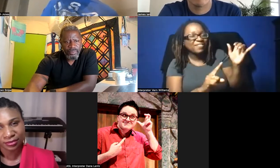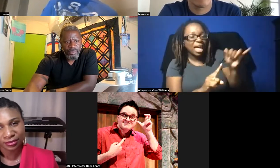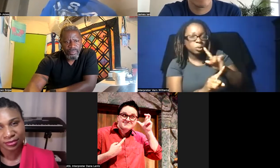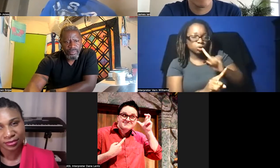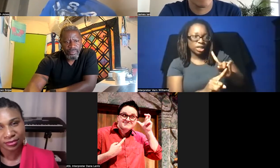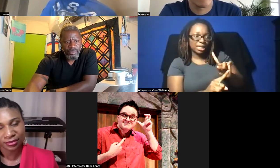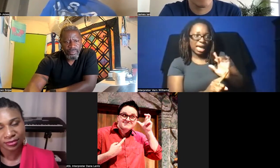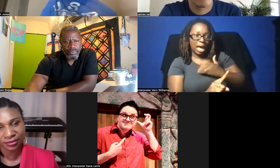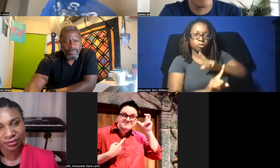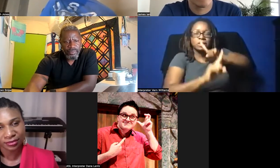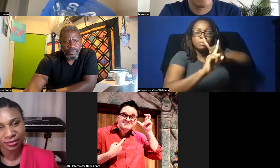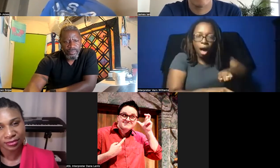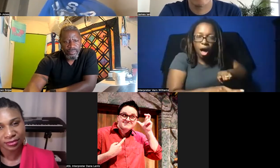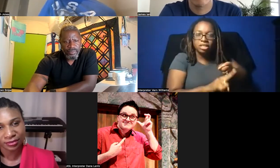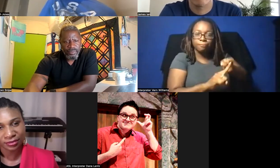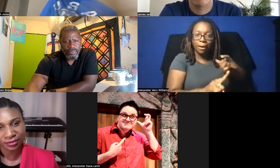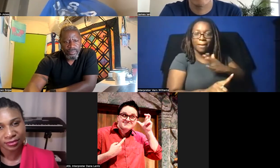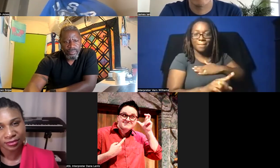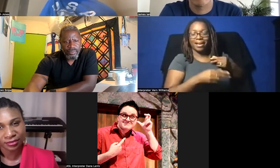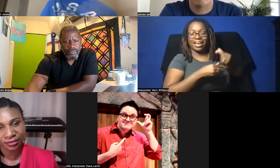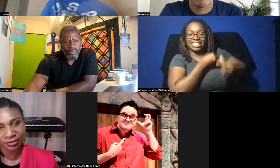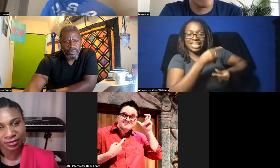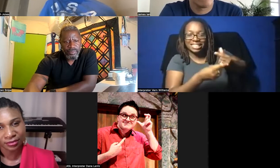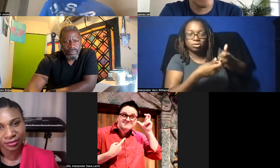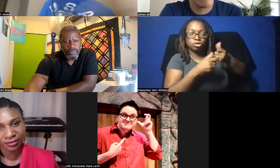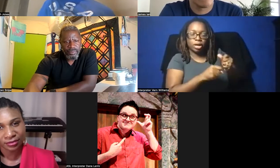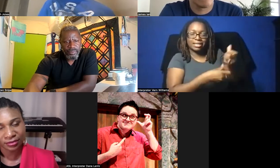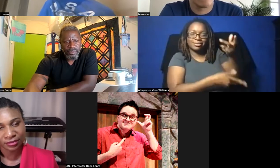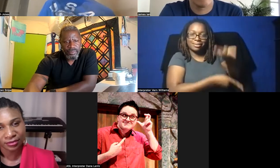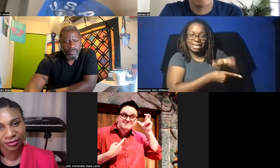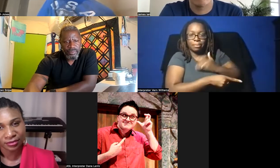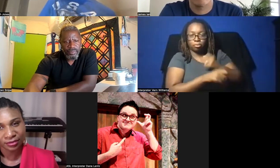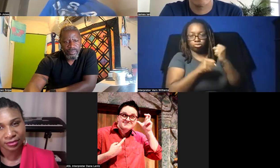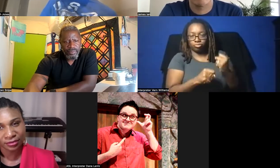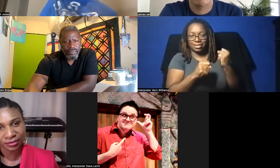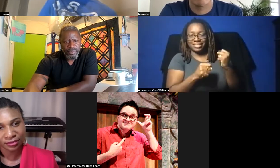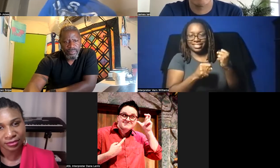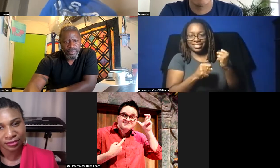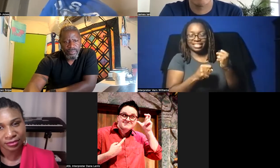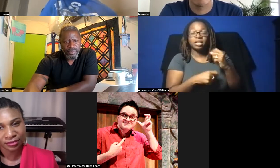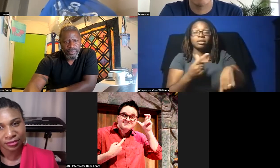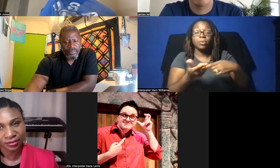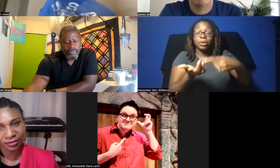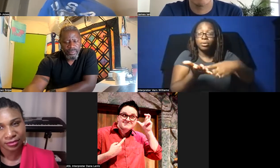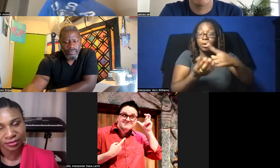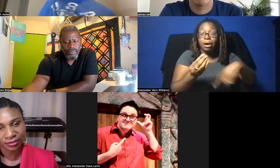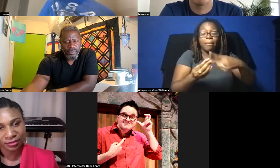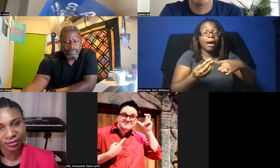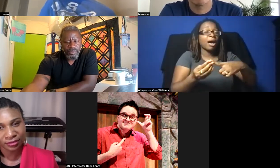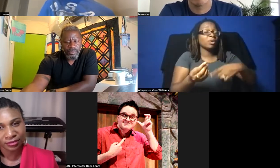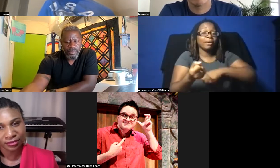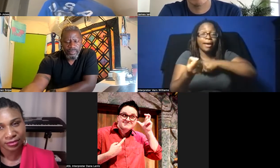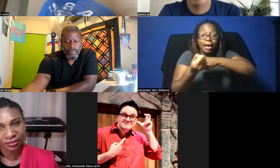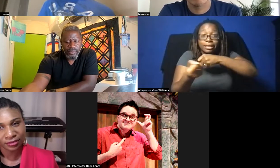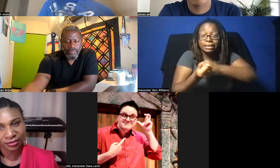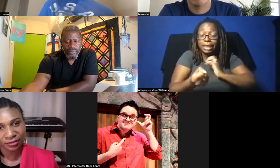vibrational response from our ancestors to hold on to our strength. So when you talk about advocacy in our